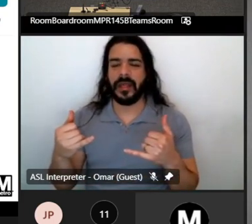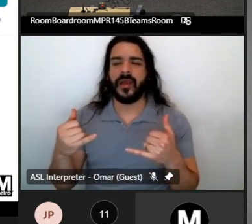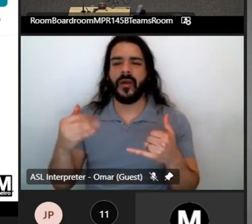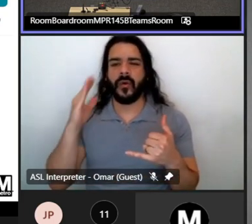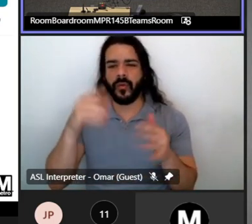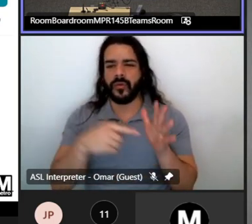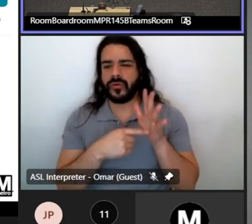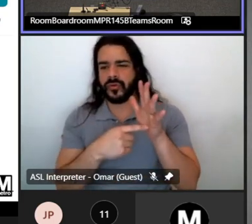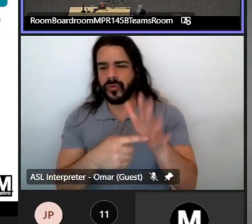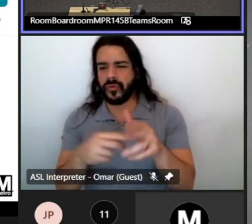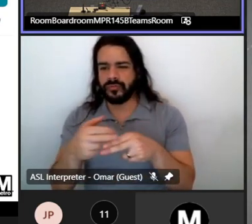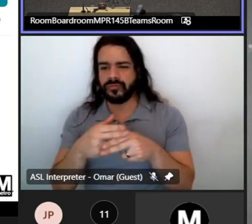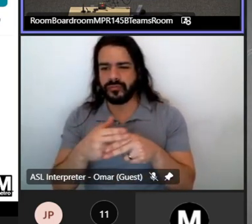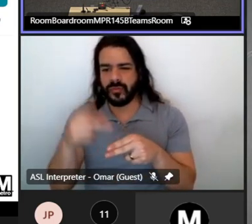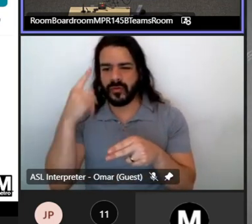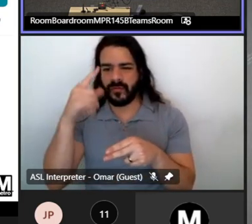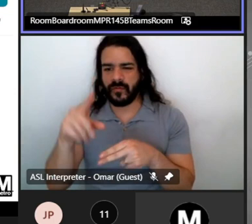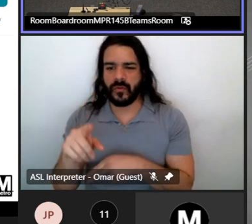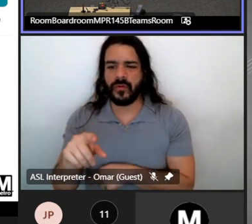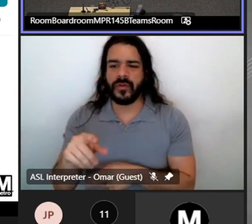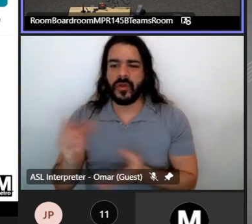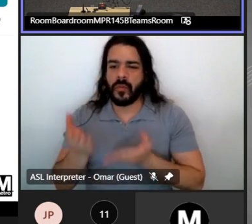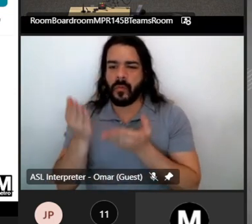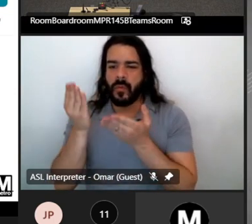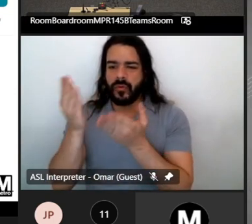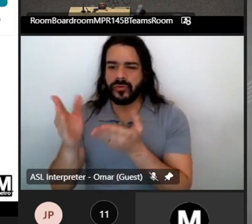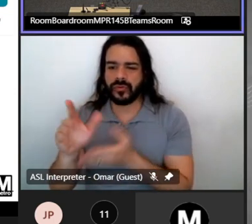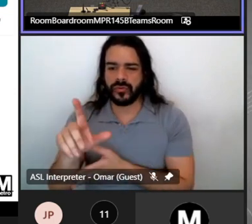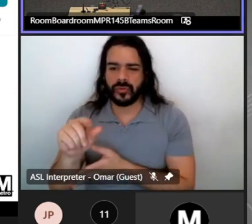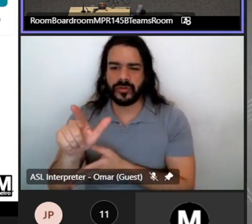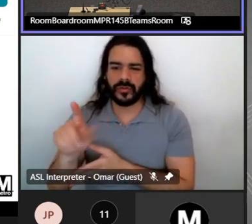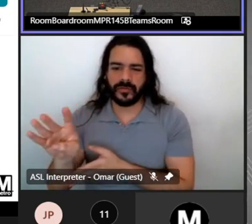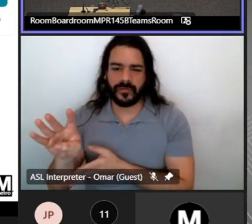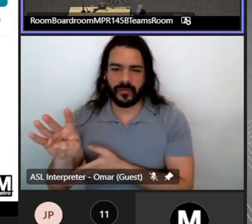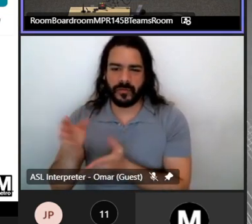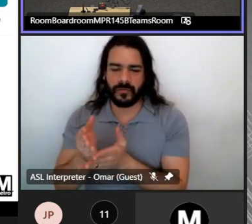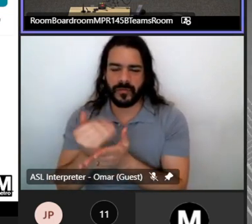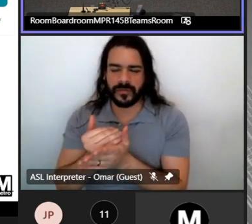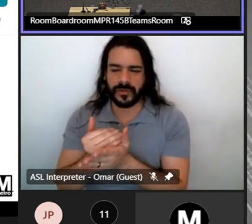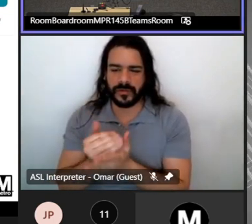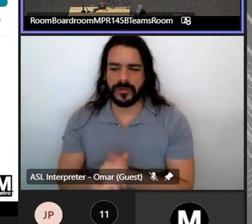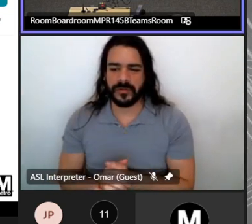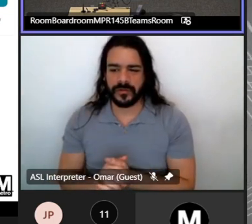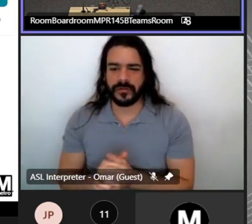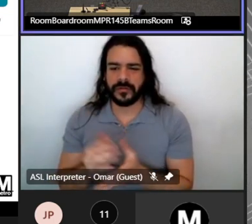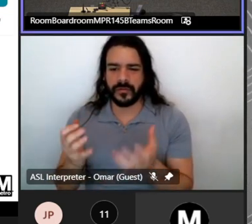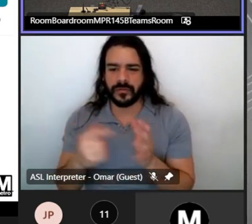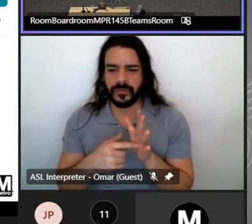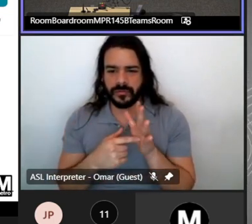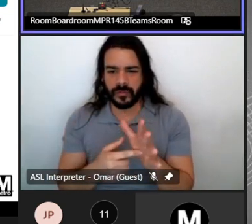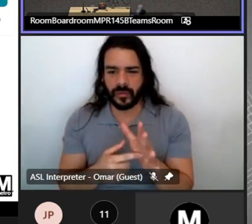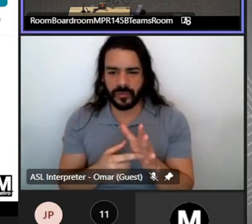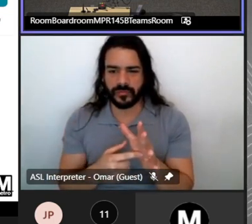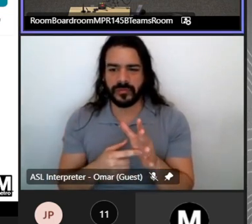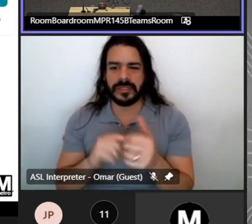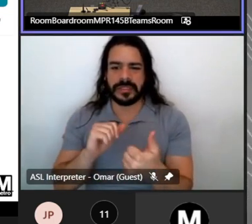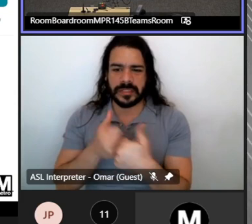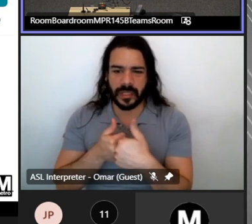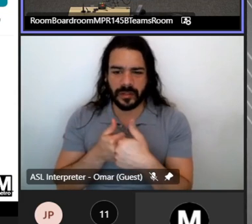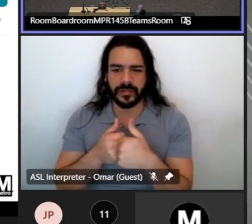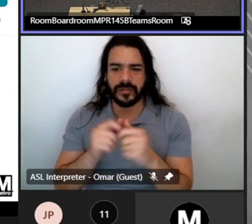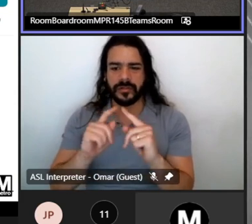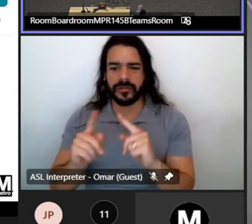GM's FY24 proposed budget to include highlights, budget initiatives, service and fare